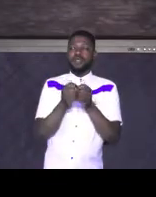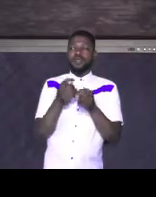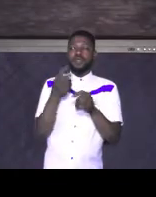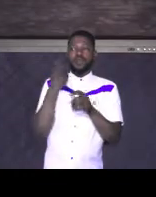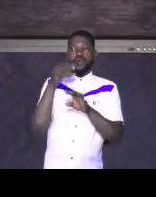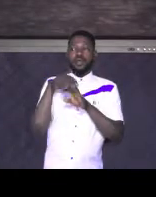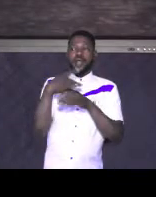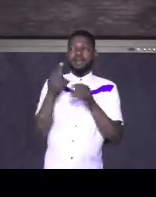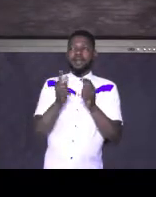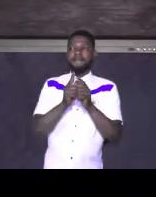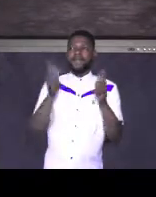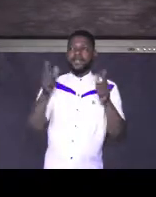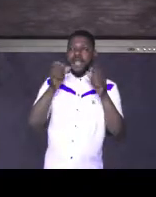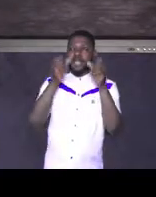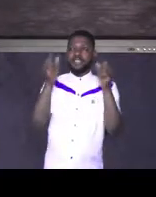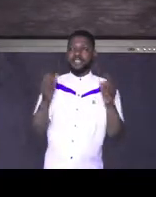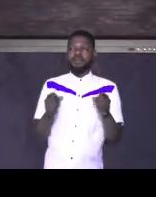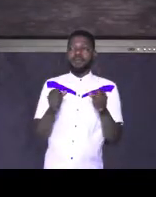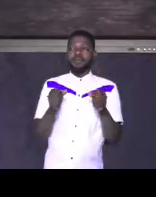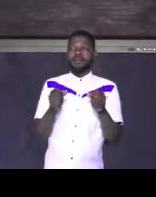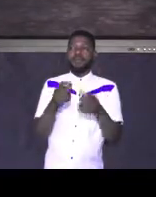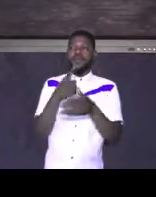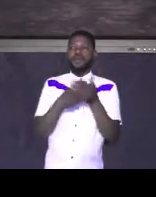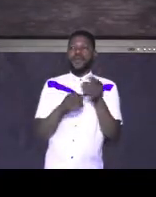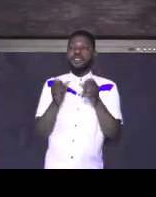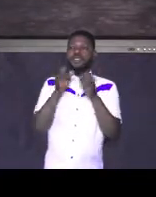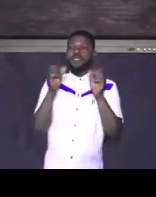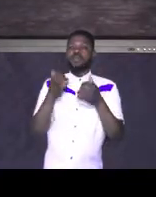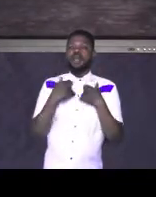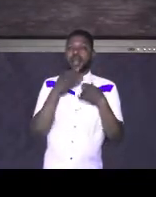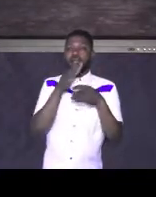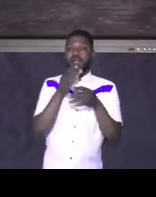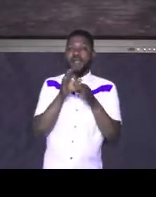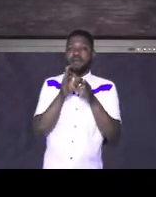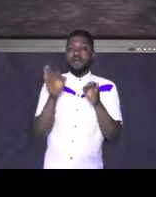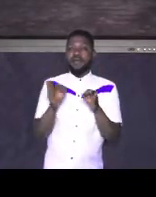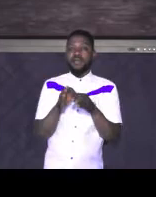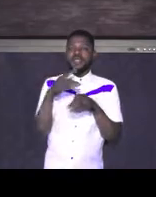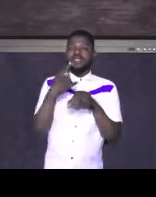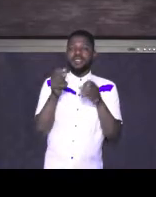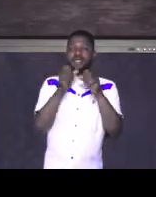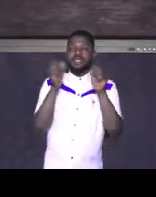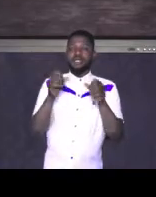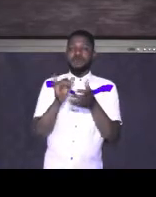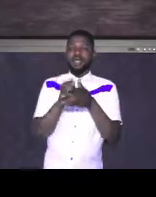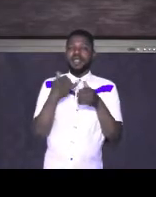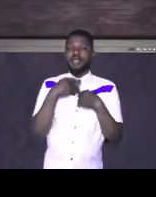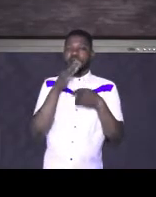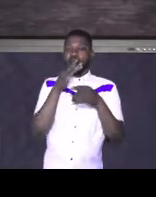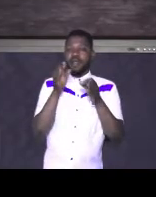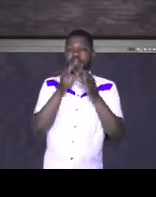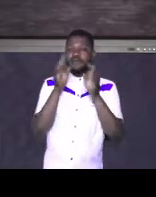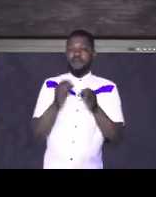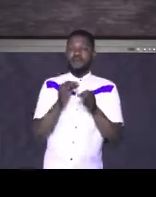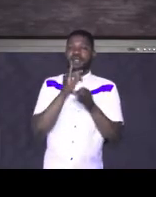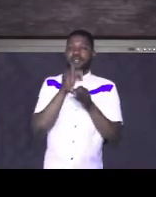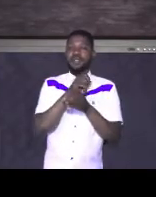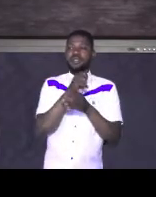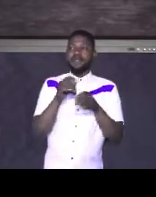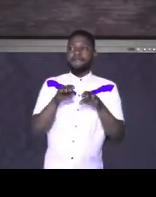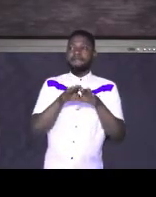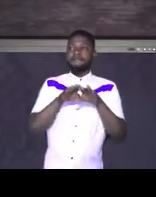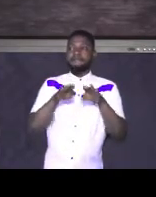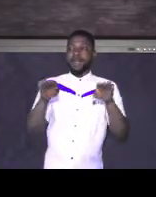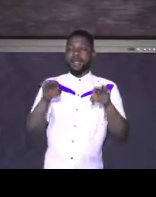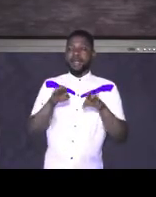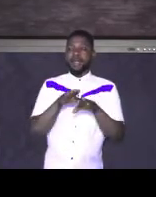together, look at the bigger shape. What shape has been formed? The shape that has been formed, of course, is